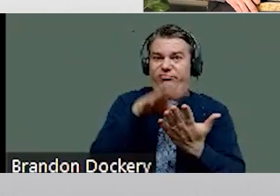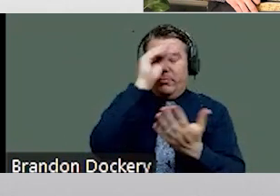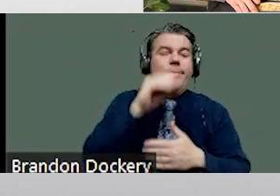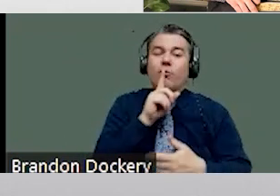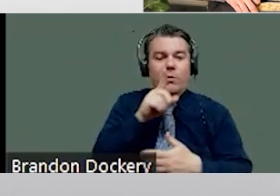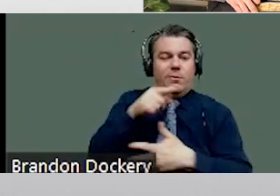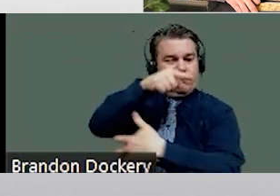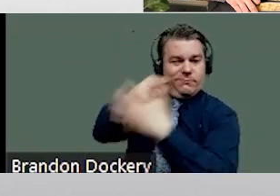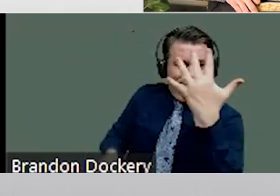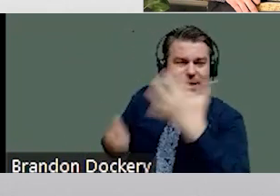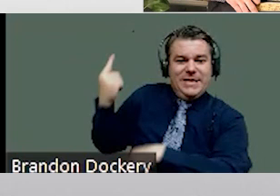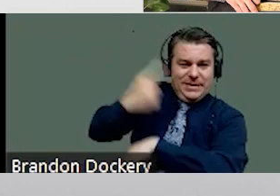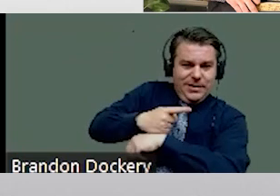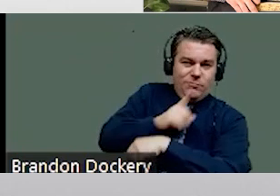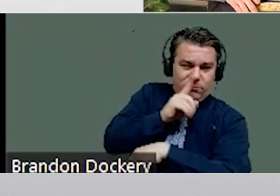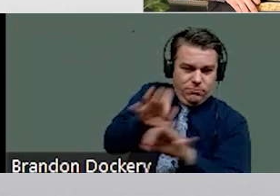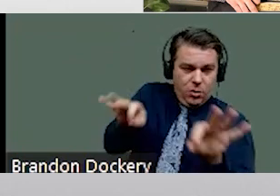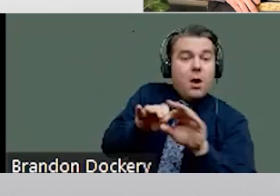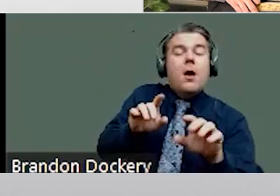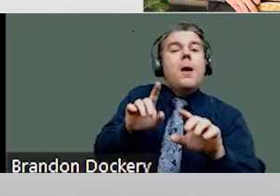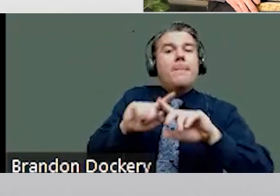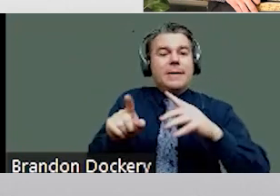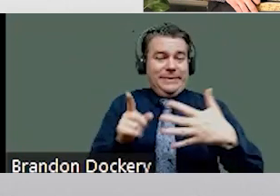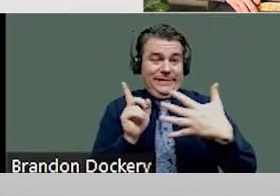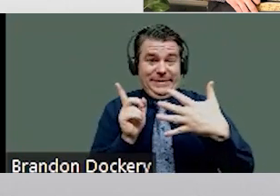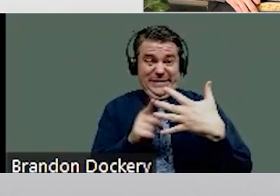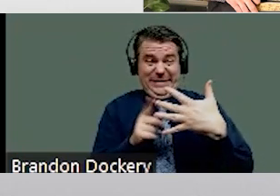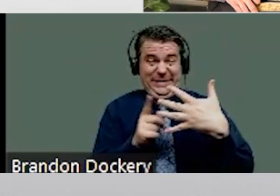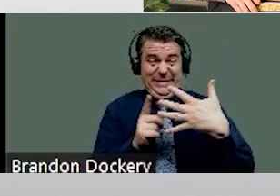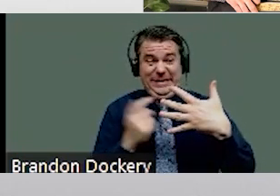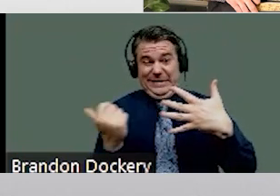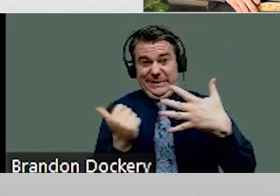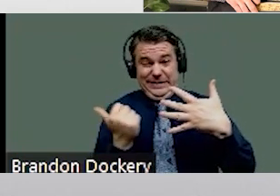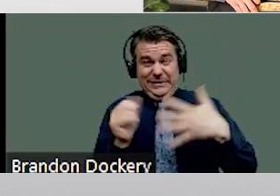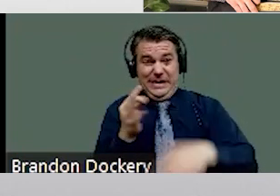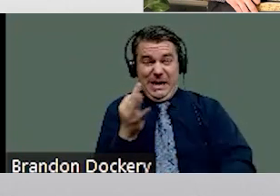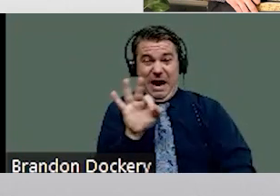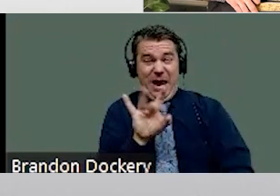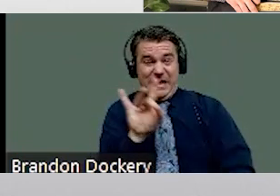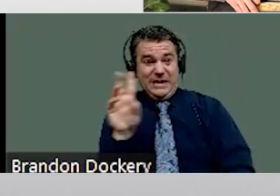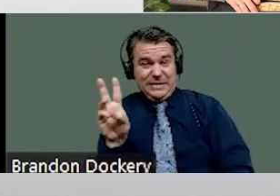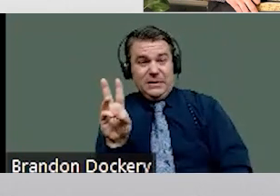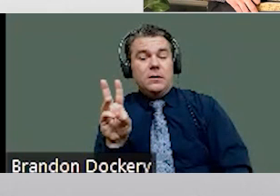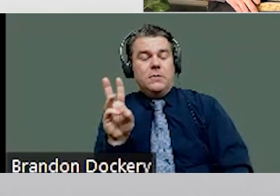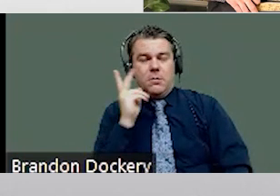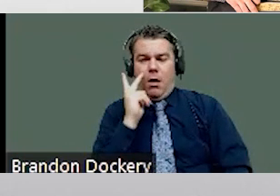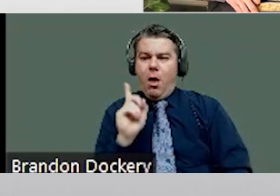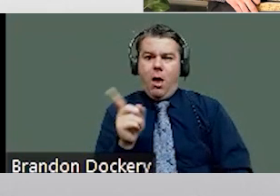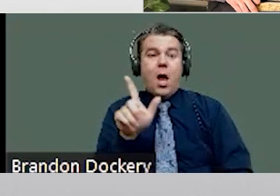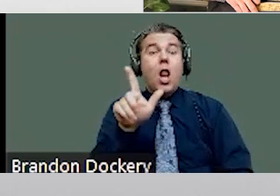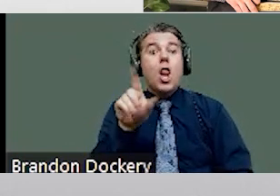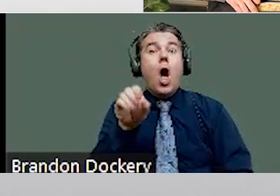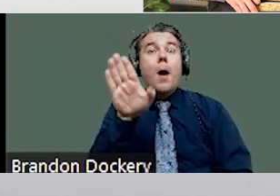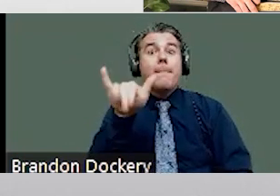All these dates are instructive, but this is really important because you can see what lobbying does here